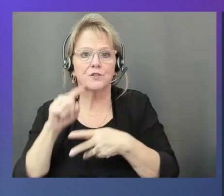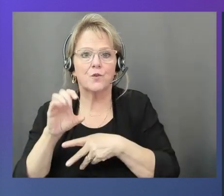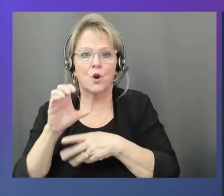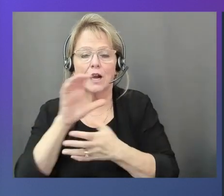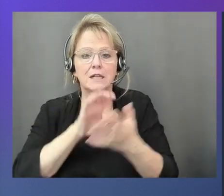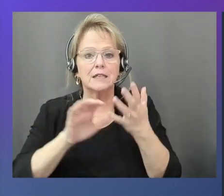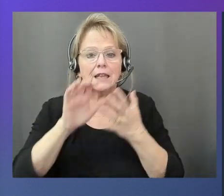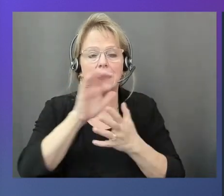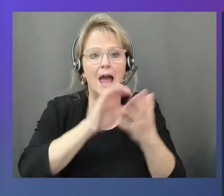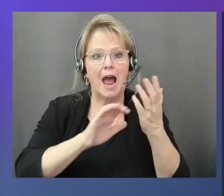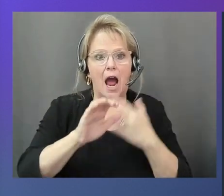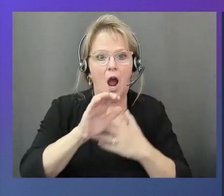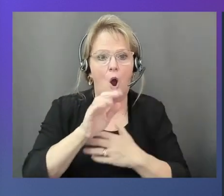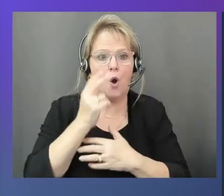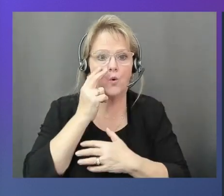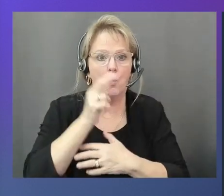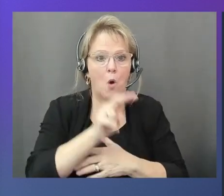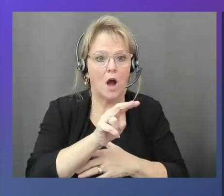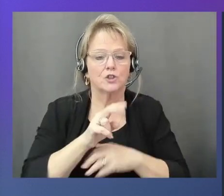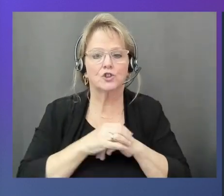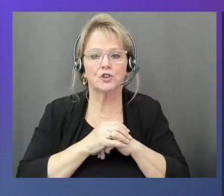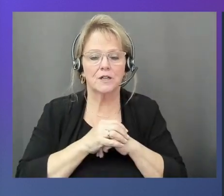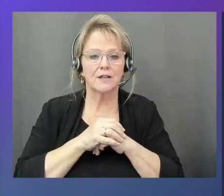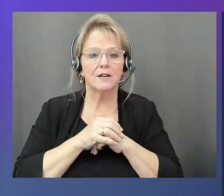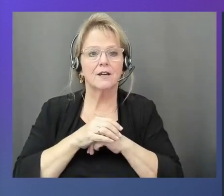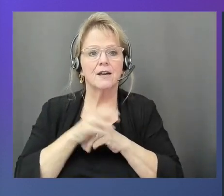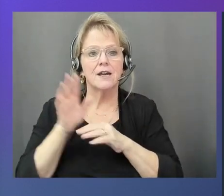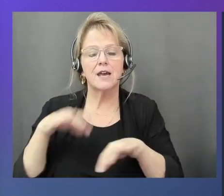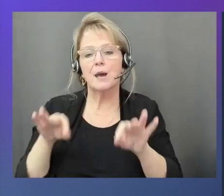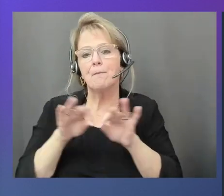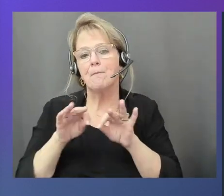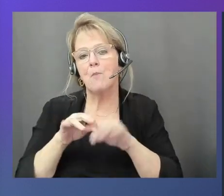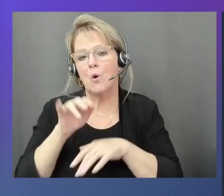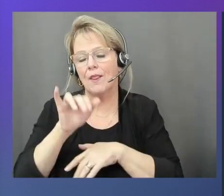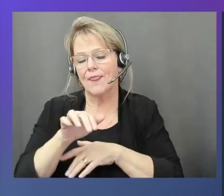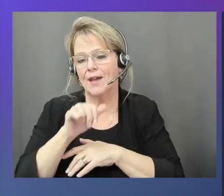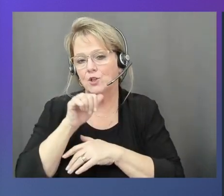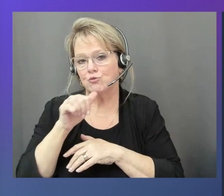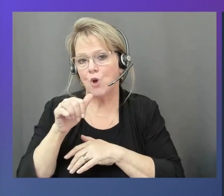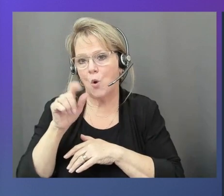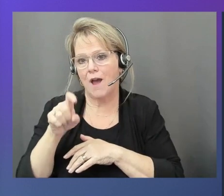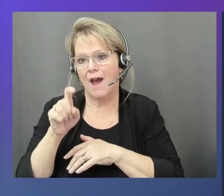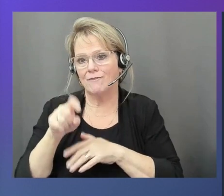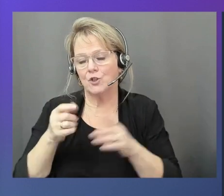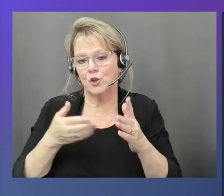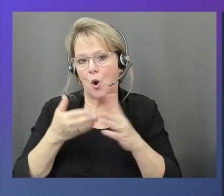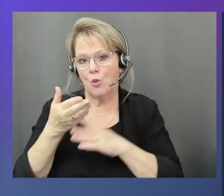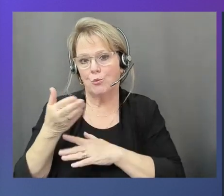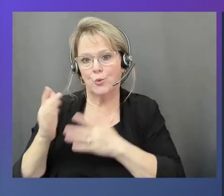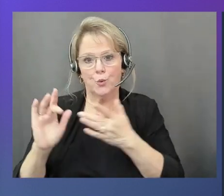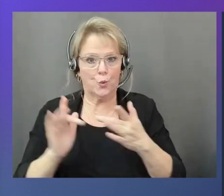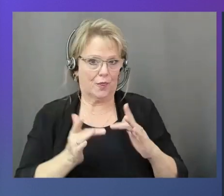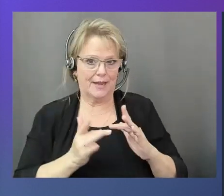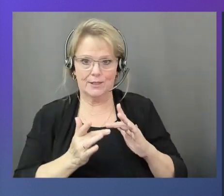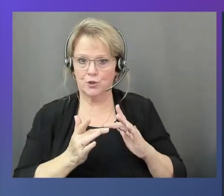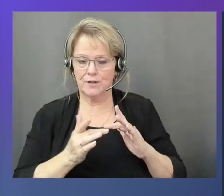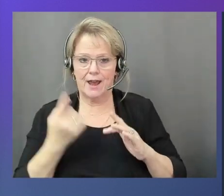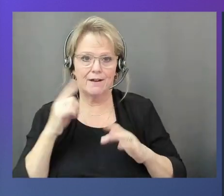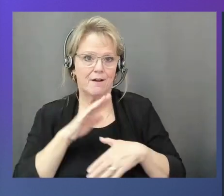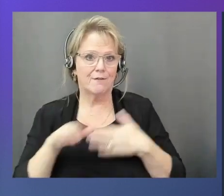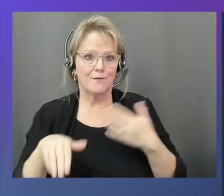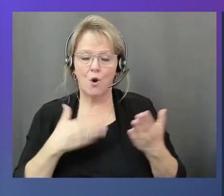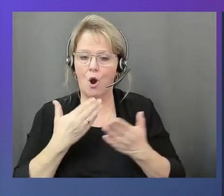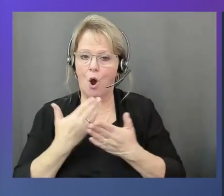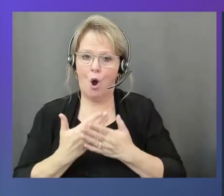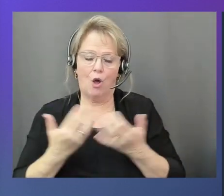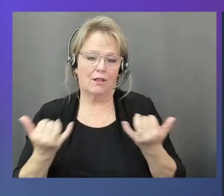Systems Manager. Important that you don't have to go through the internet for all of